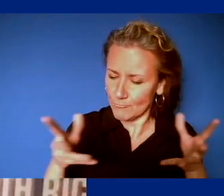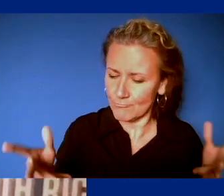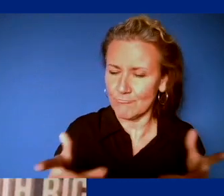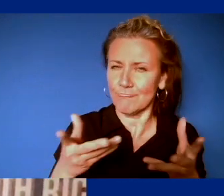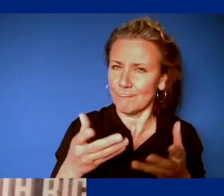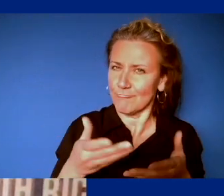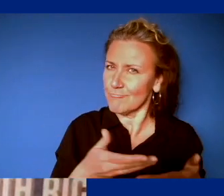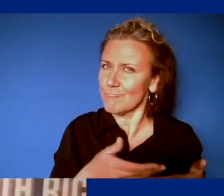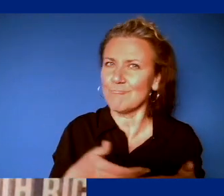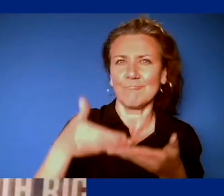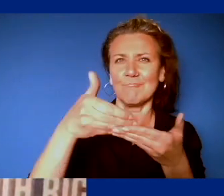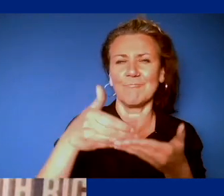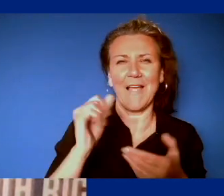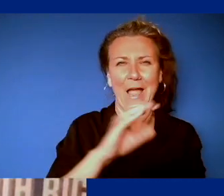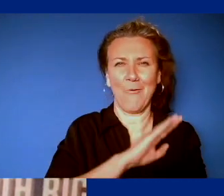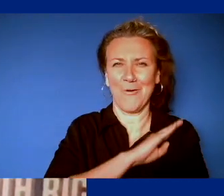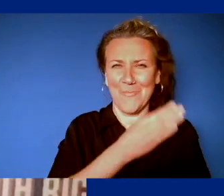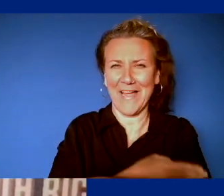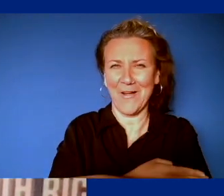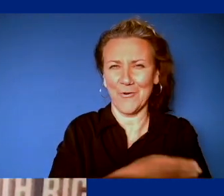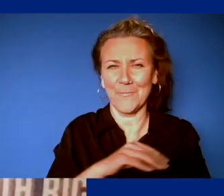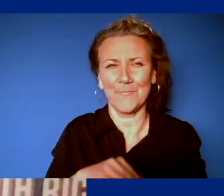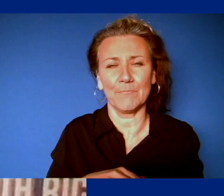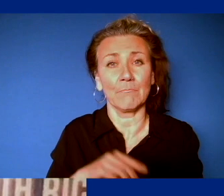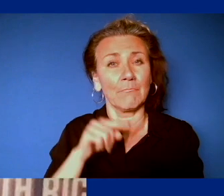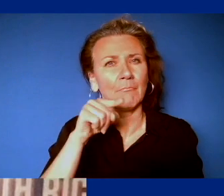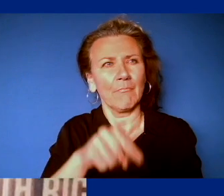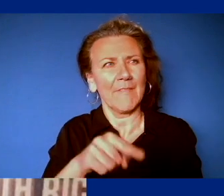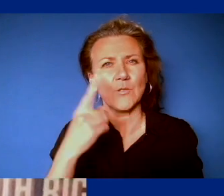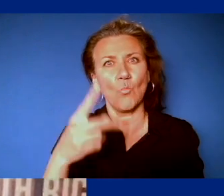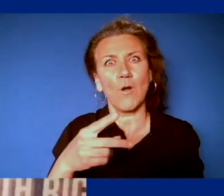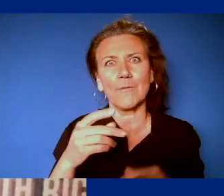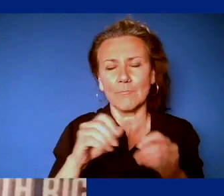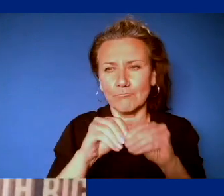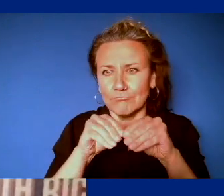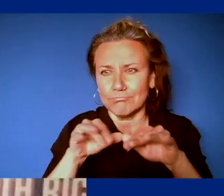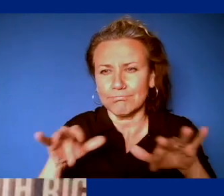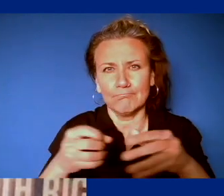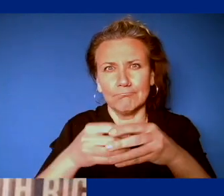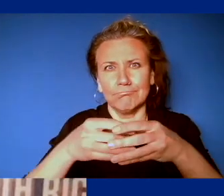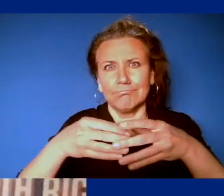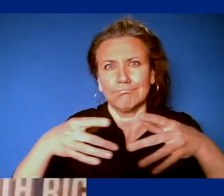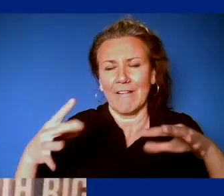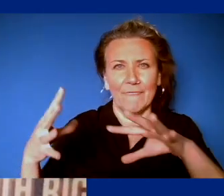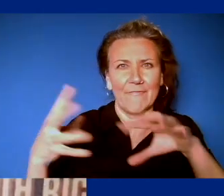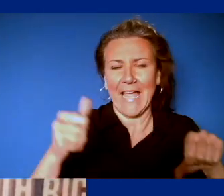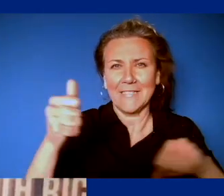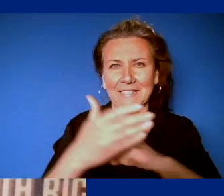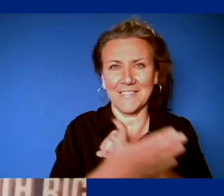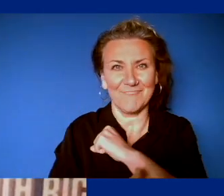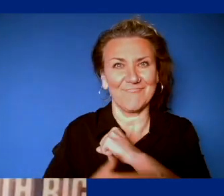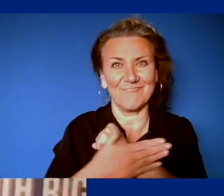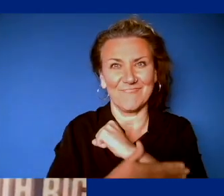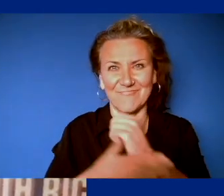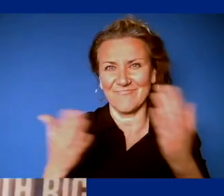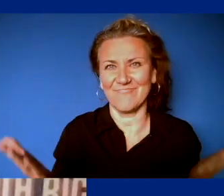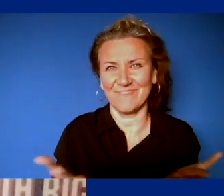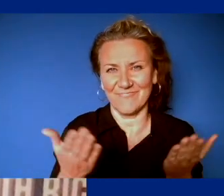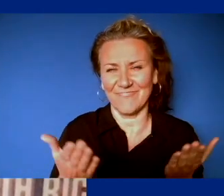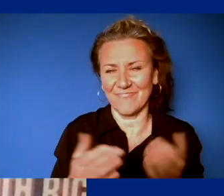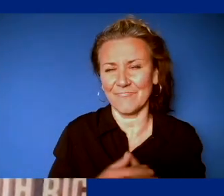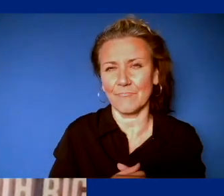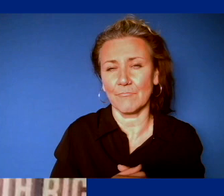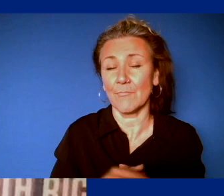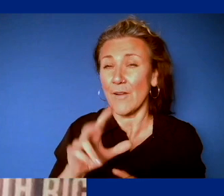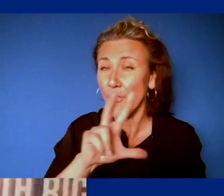amplify our power. Poderistas is one of the fastest growing platforms for Latinas in the United States.